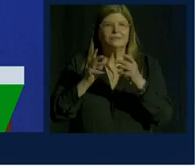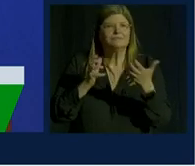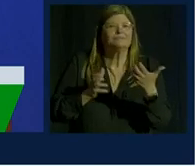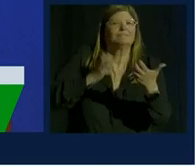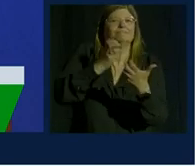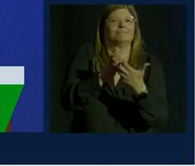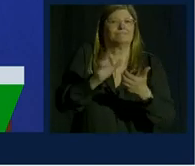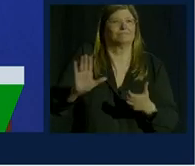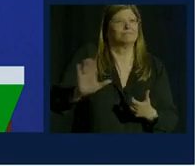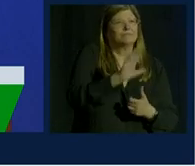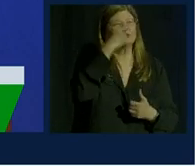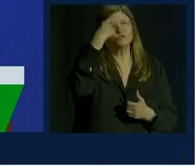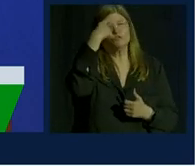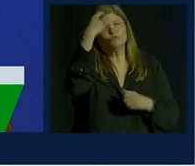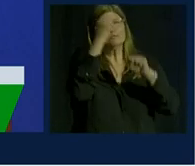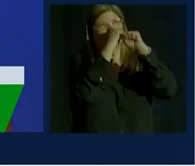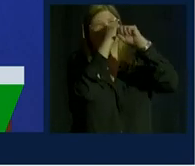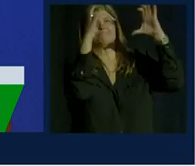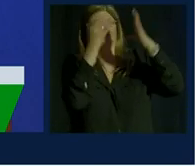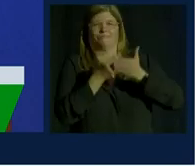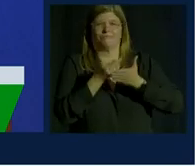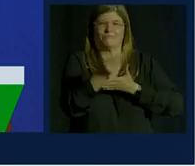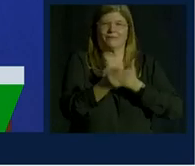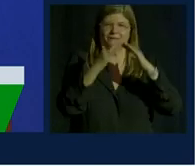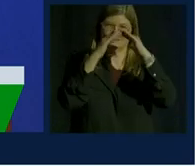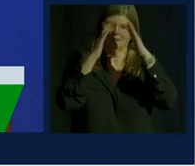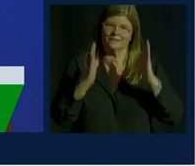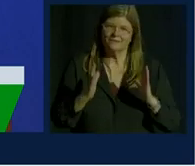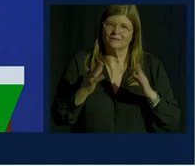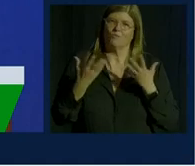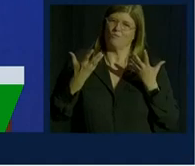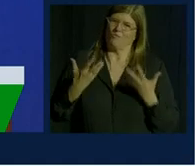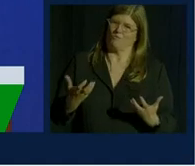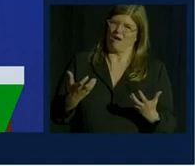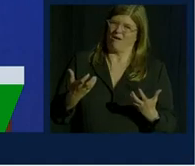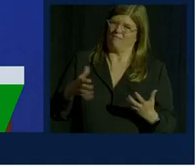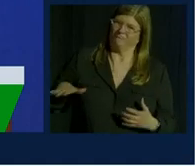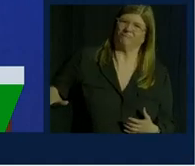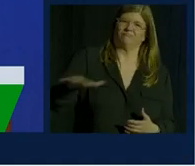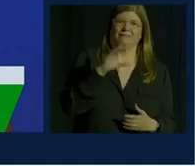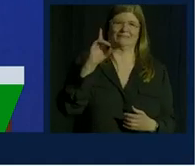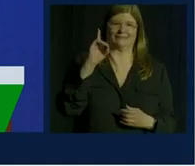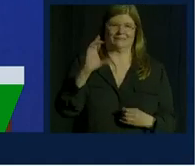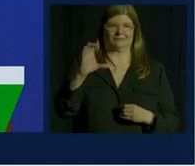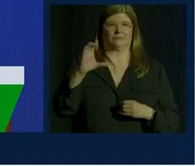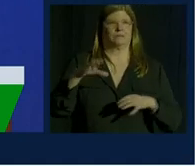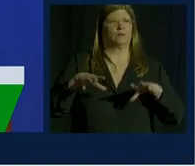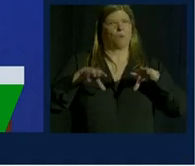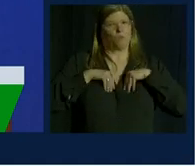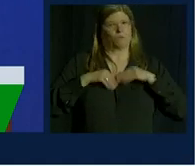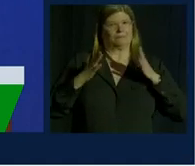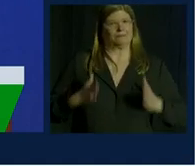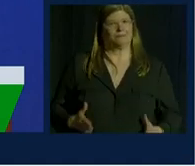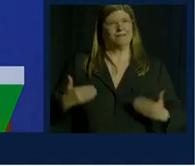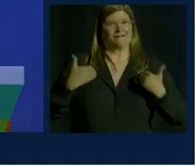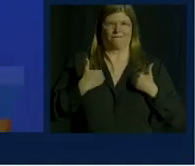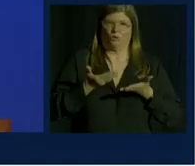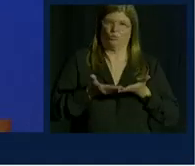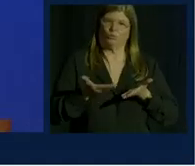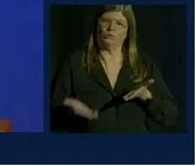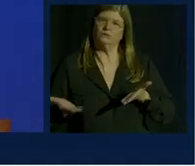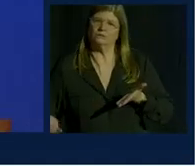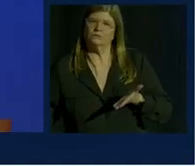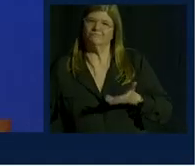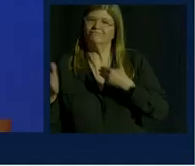current and future DC homeowners explore more than 45 government resources for the place they call home. Whether you need to know how you